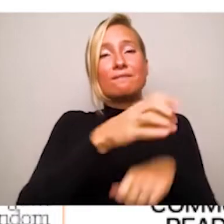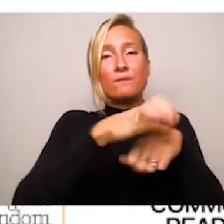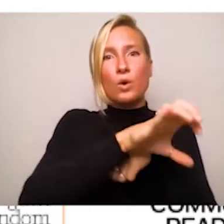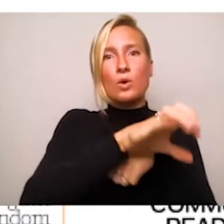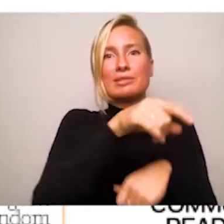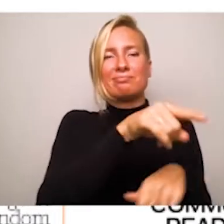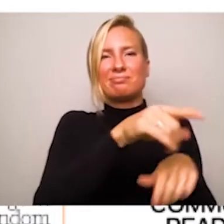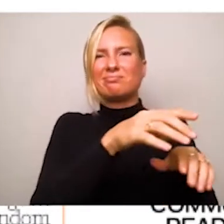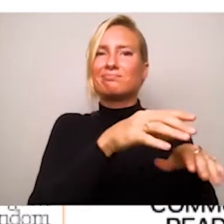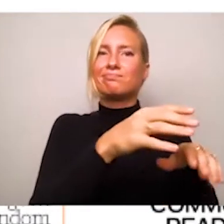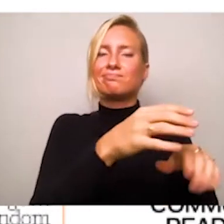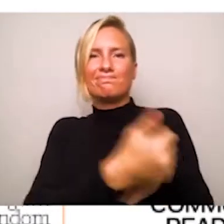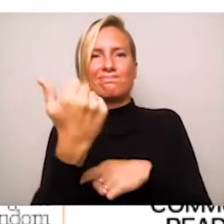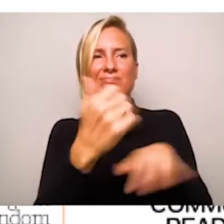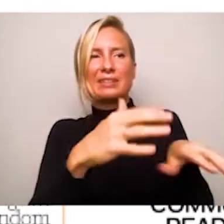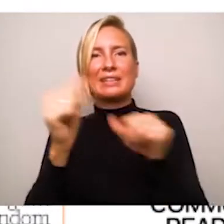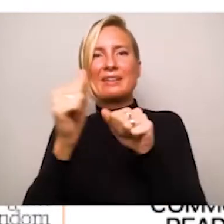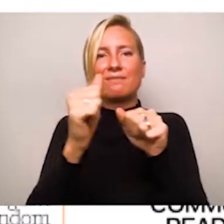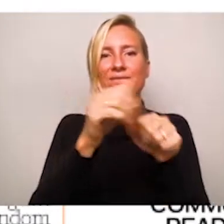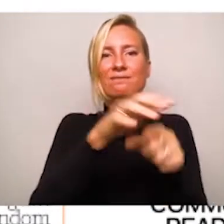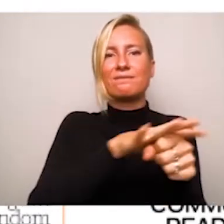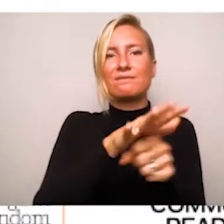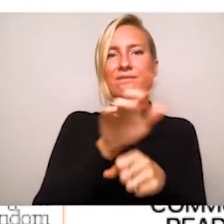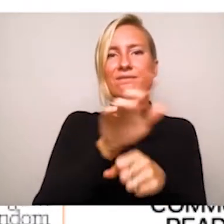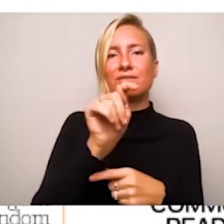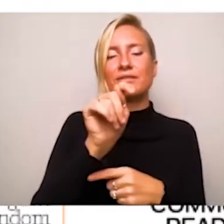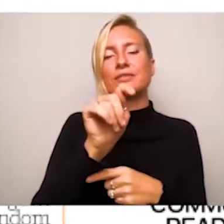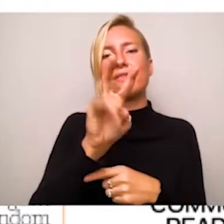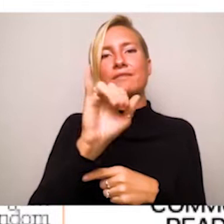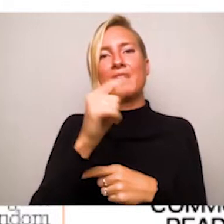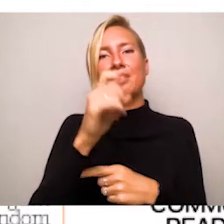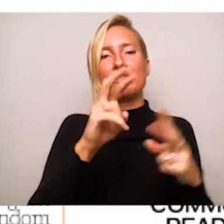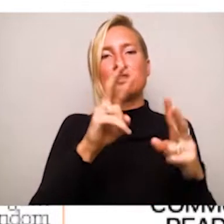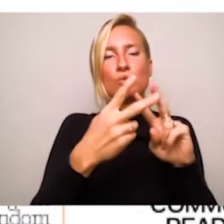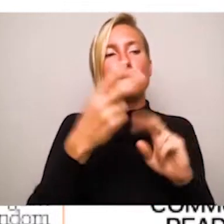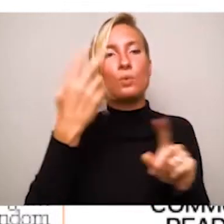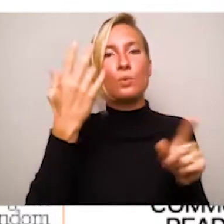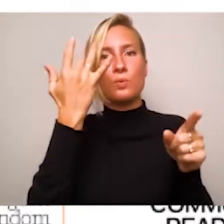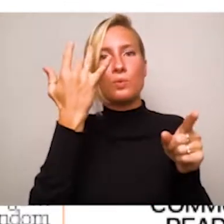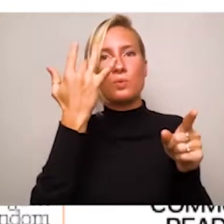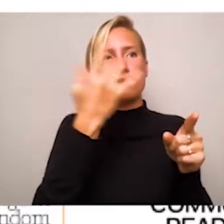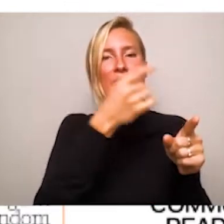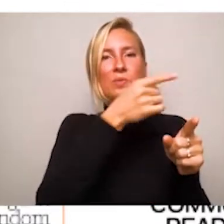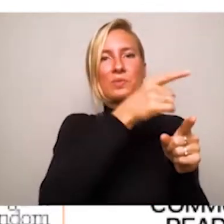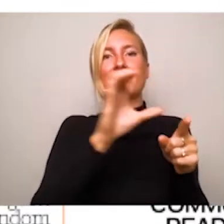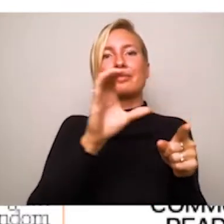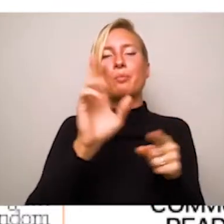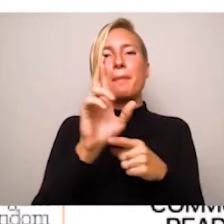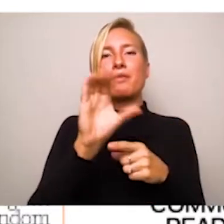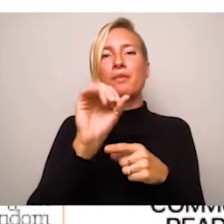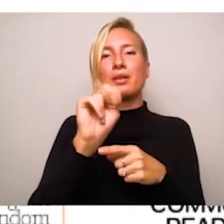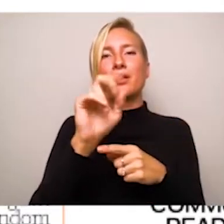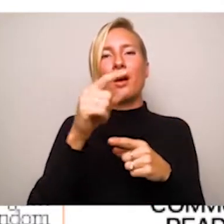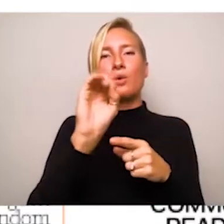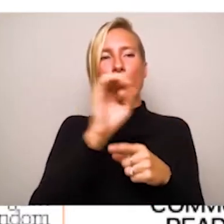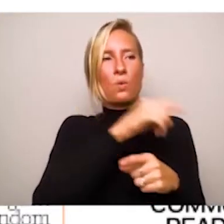Rwandan genocide against Tutsis that spilled over into the Democratic Republic of Congo. From 1996, he lived in refugee